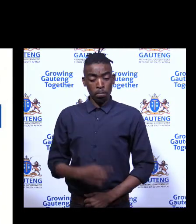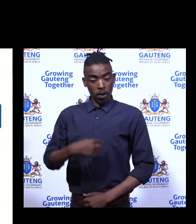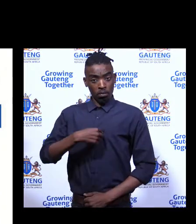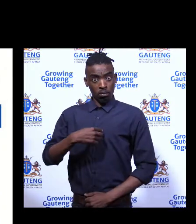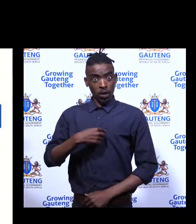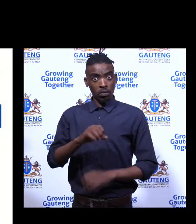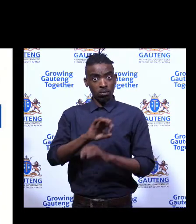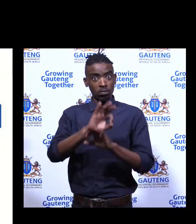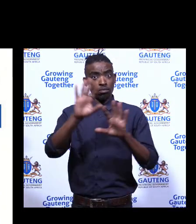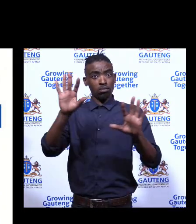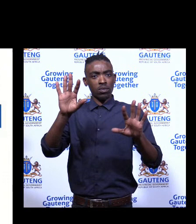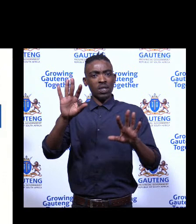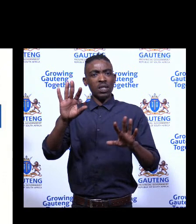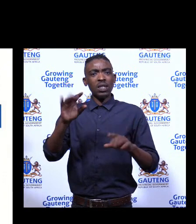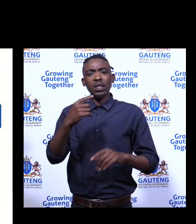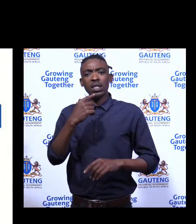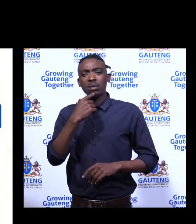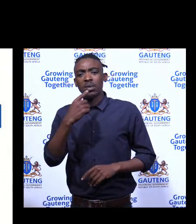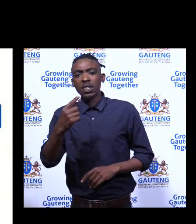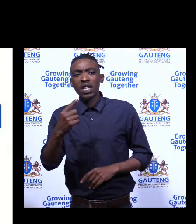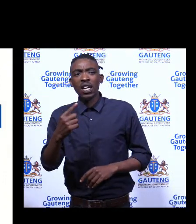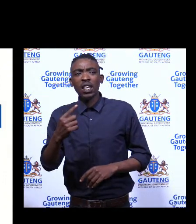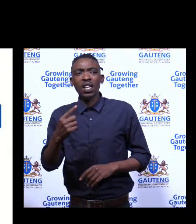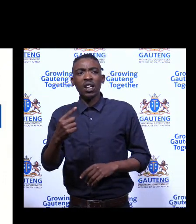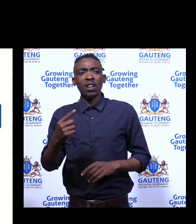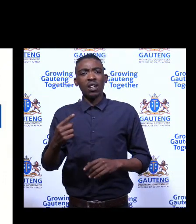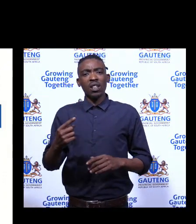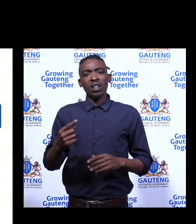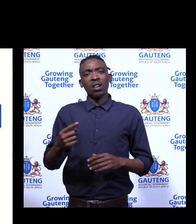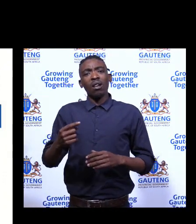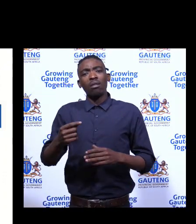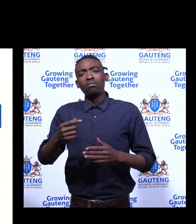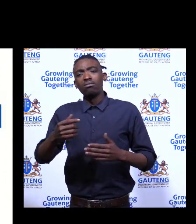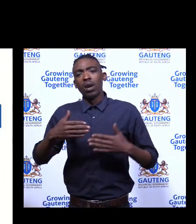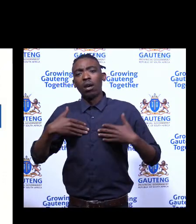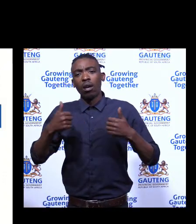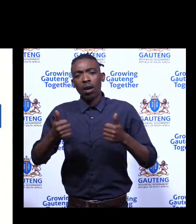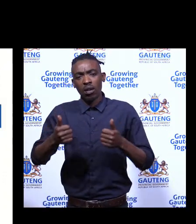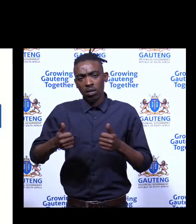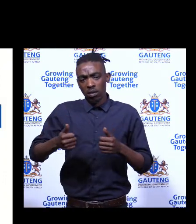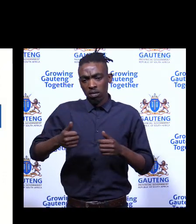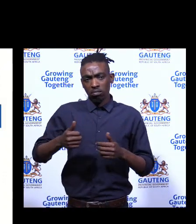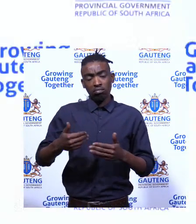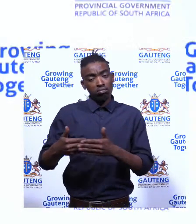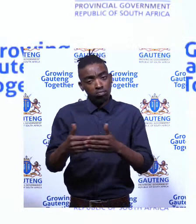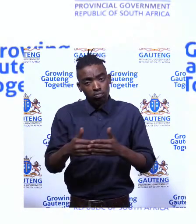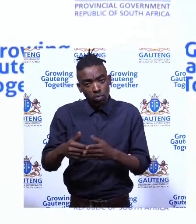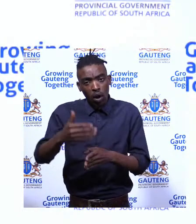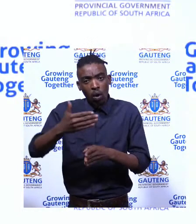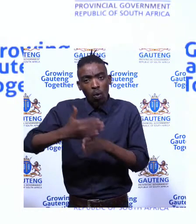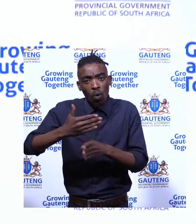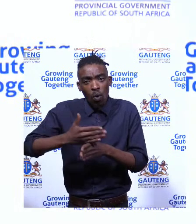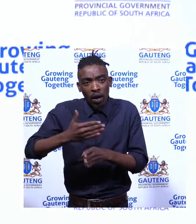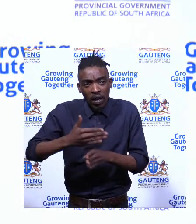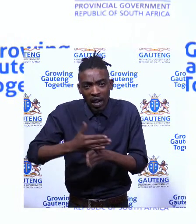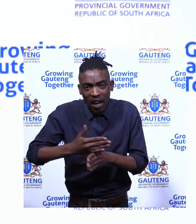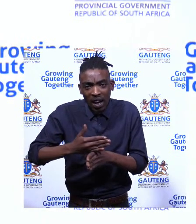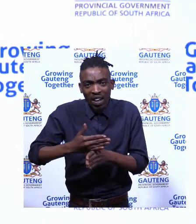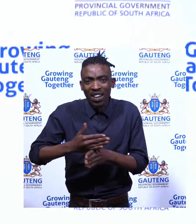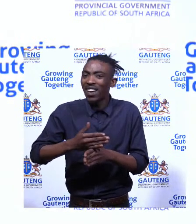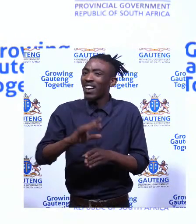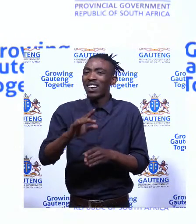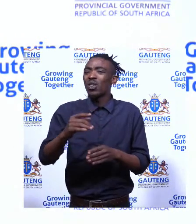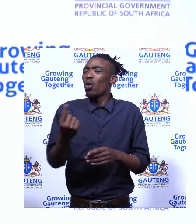talking about a healthcare worker, I'm not talking about a doctor only. I'm talking about the doctors, I'm talking about